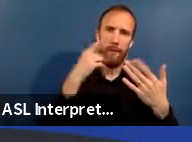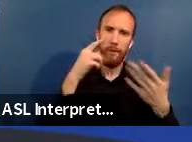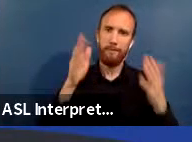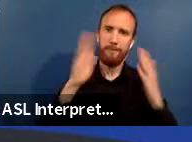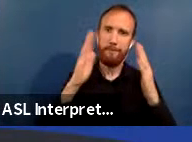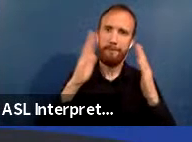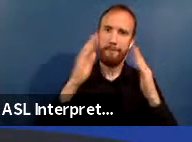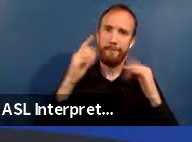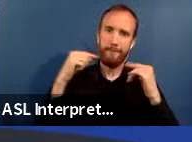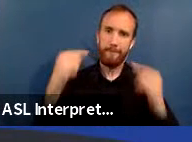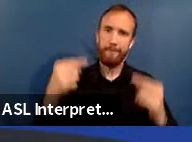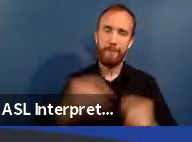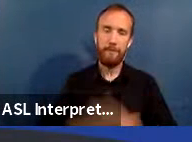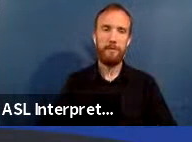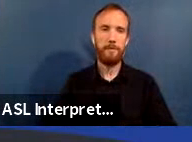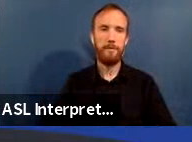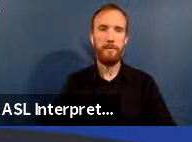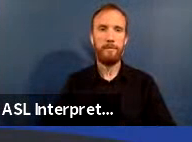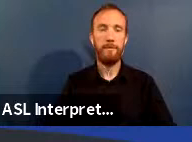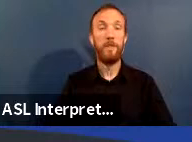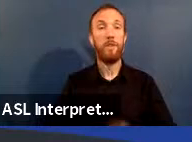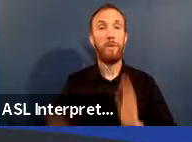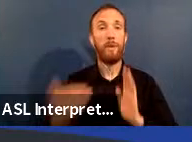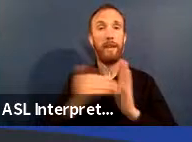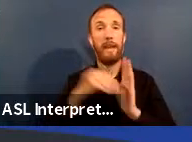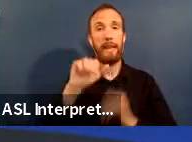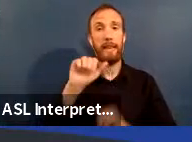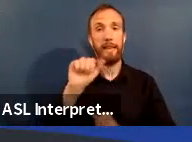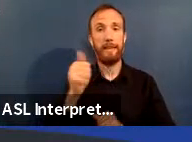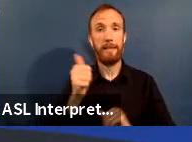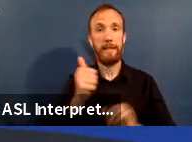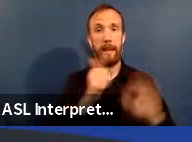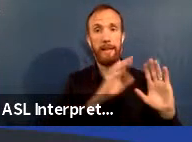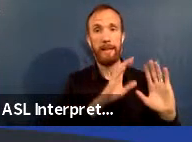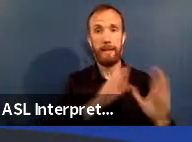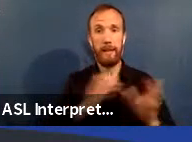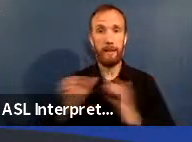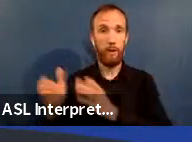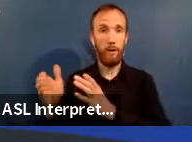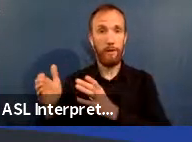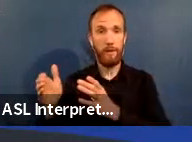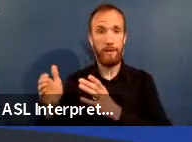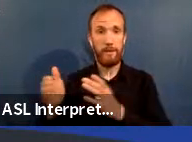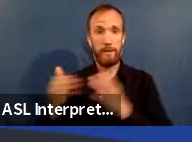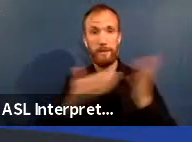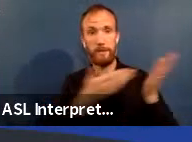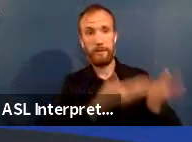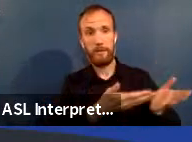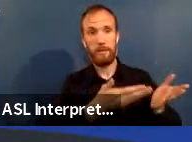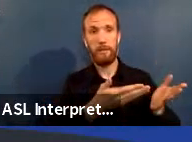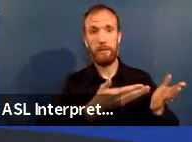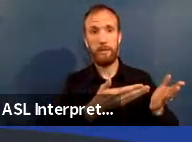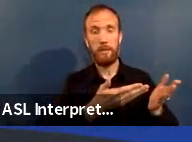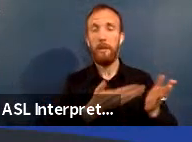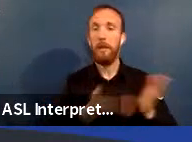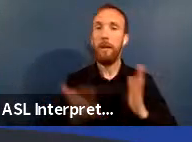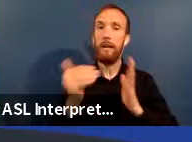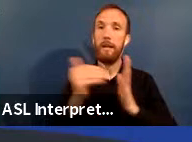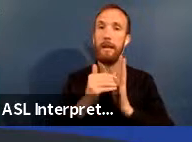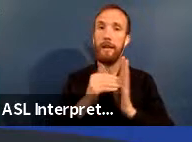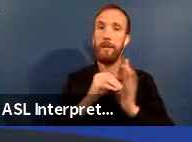afternoon. These are the 10 categories that we are seeking feedback on via the survey, again